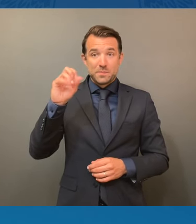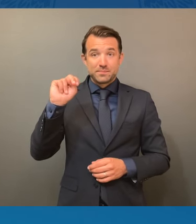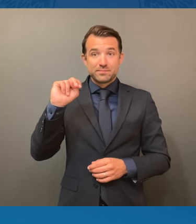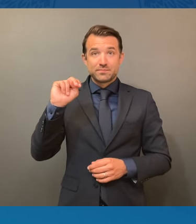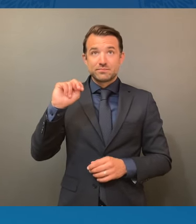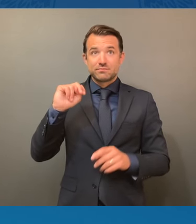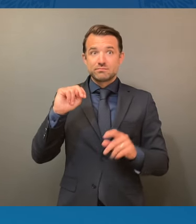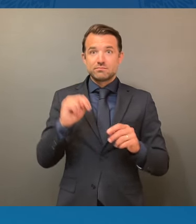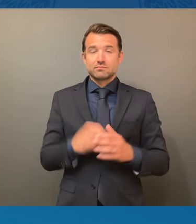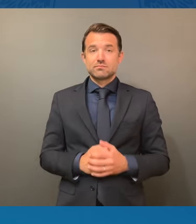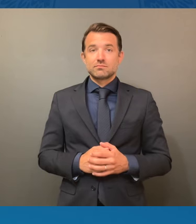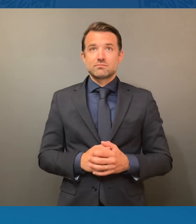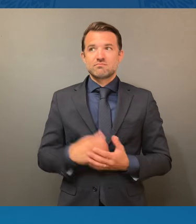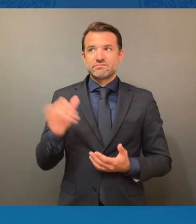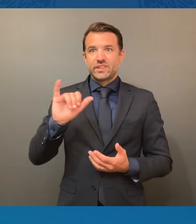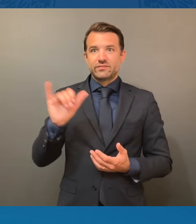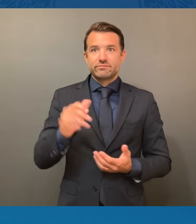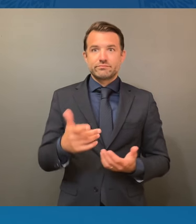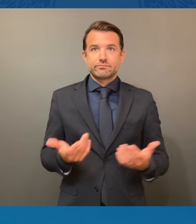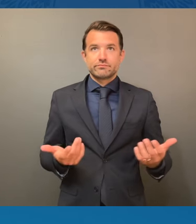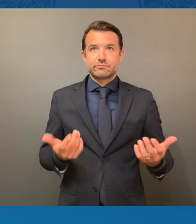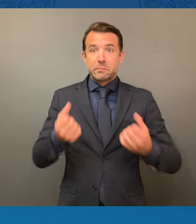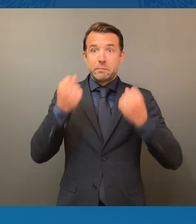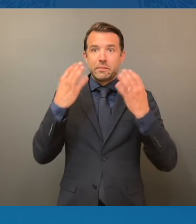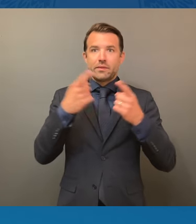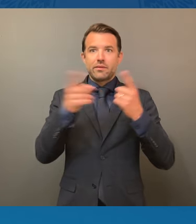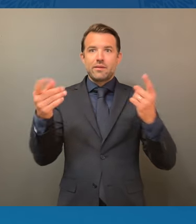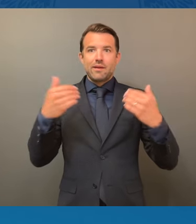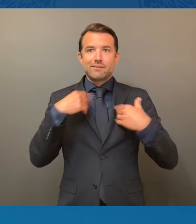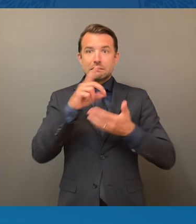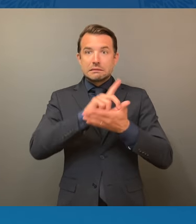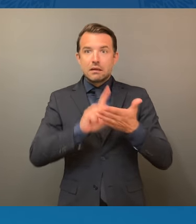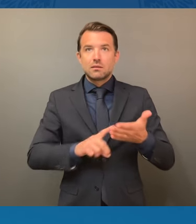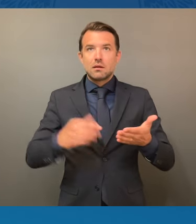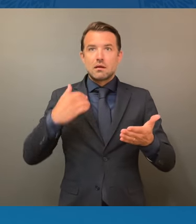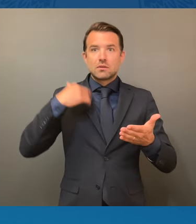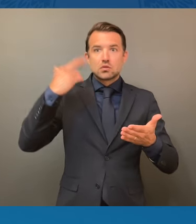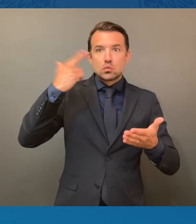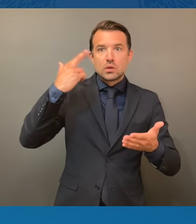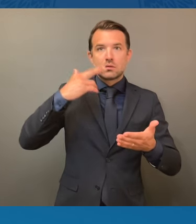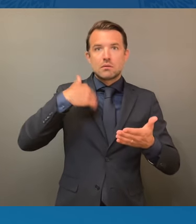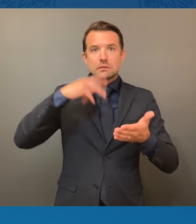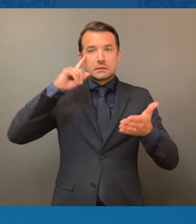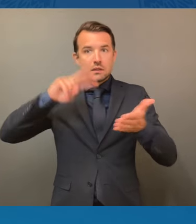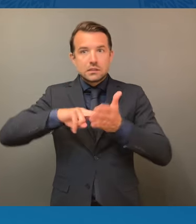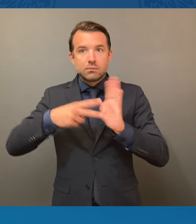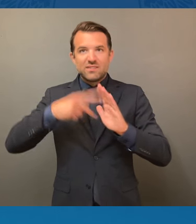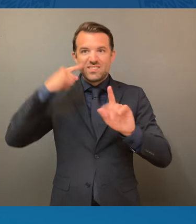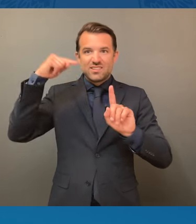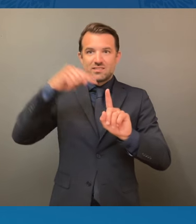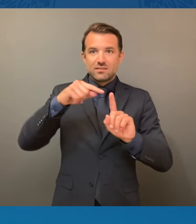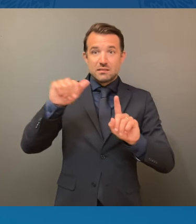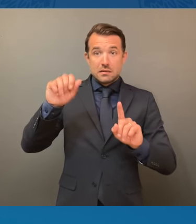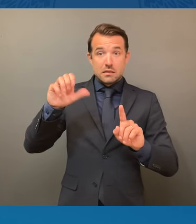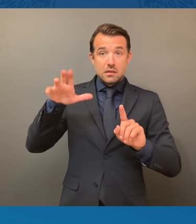like many things, there's a design, there's a purposeful design. Well, for the assault weapon, the